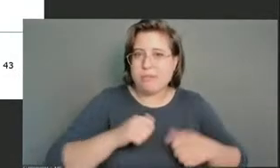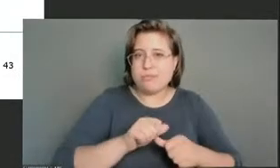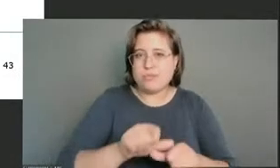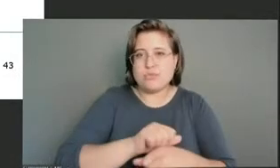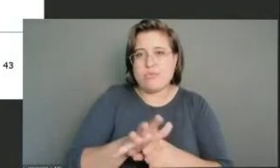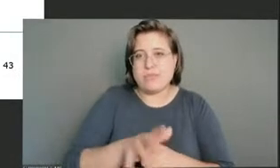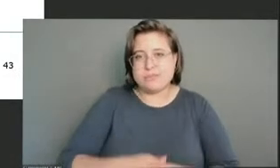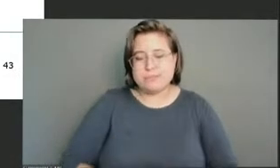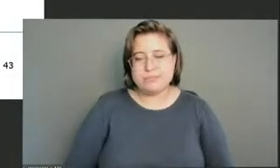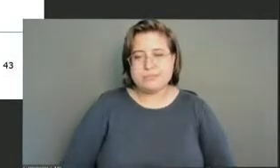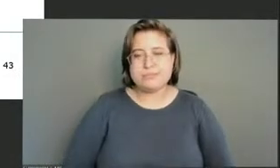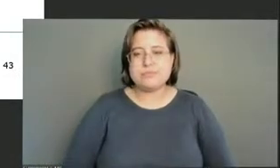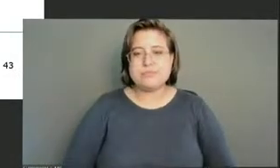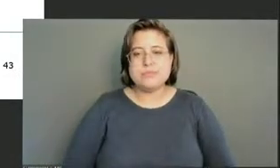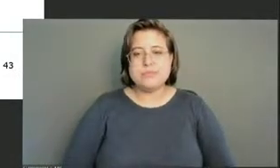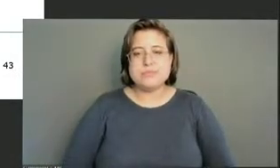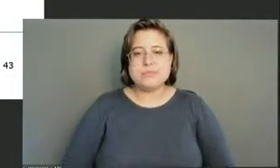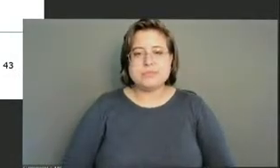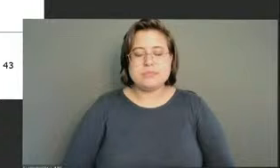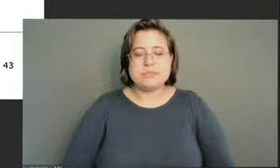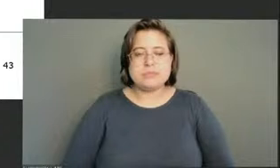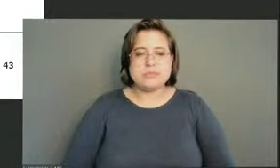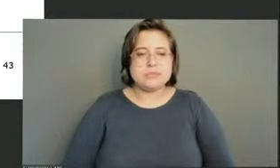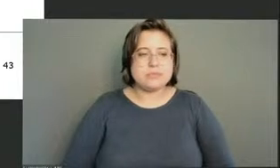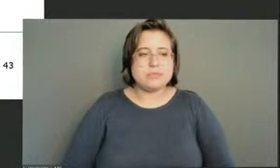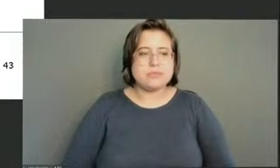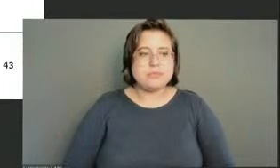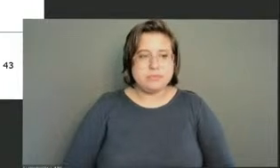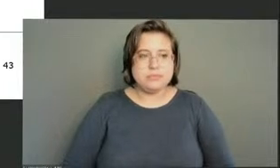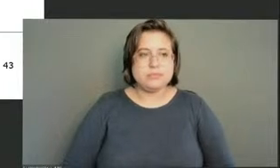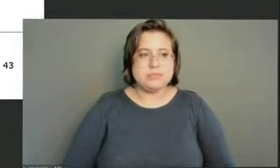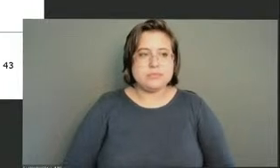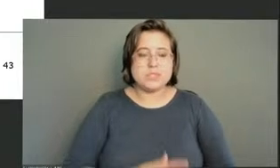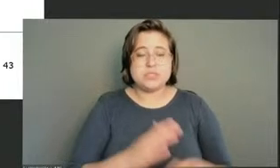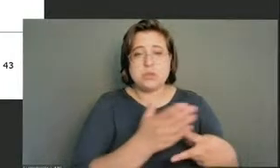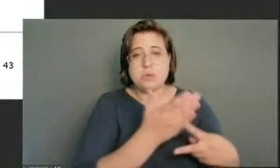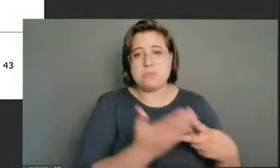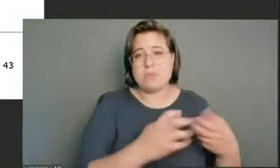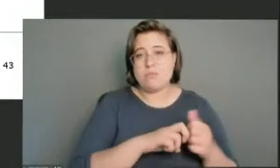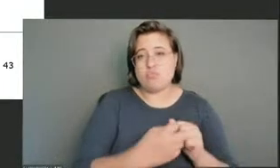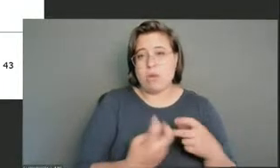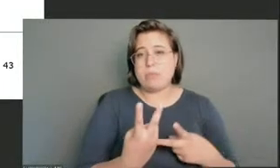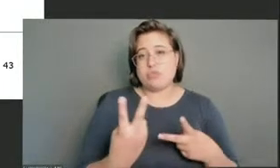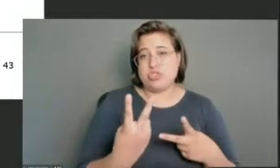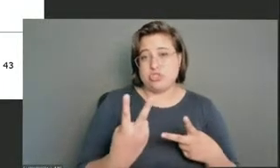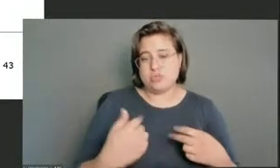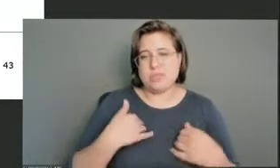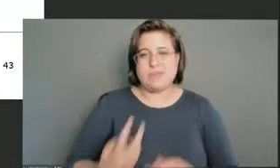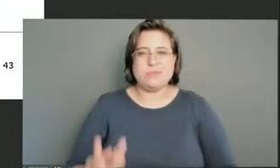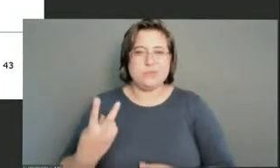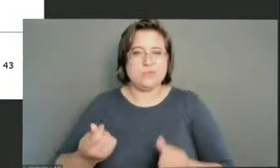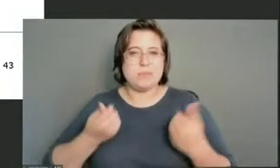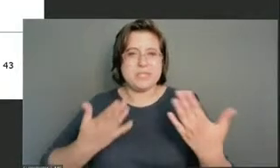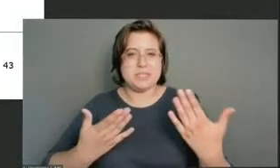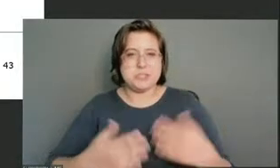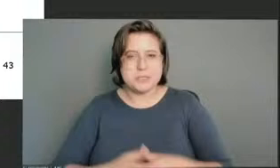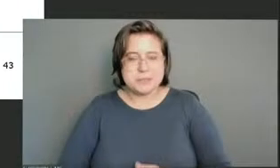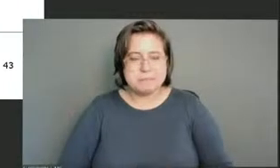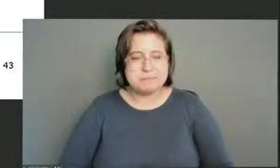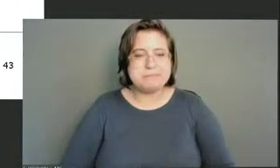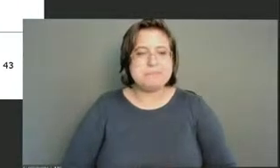please. So to respond to problem 2, we have 2 recommendations that seek to leverage the power of both communications